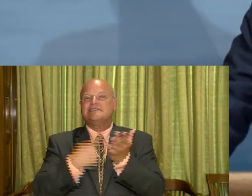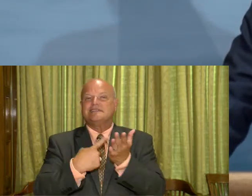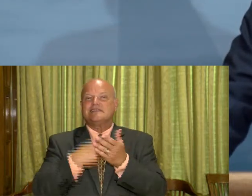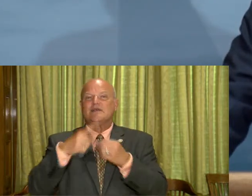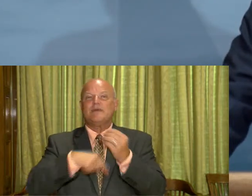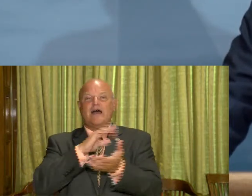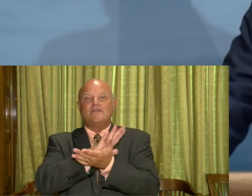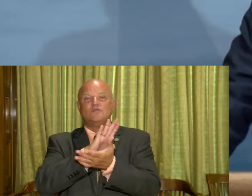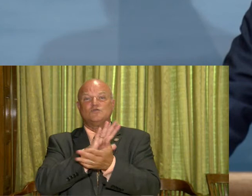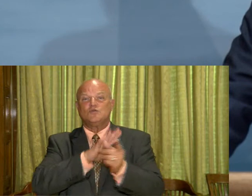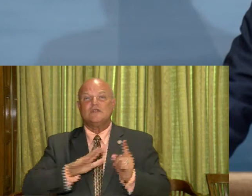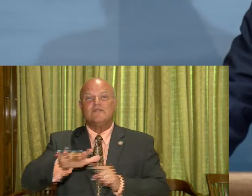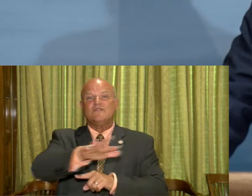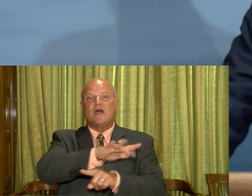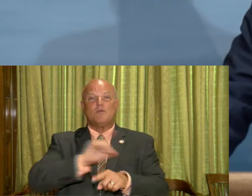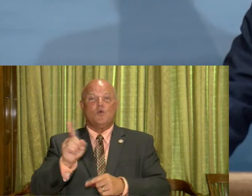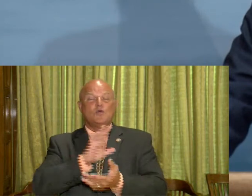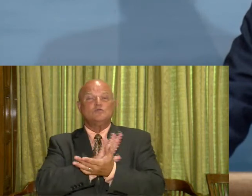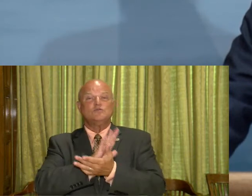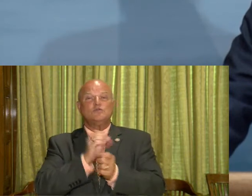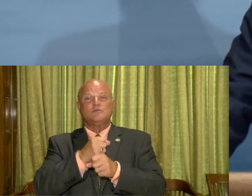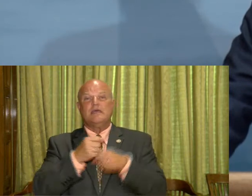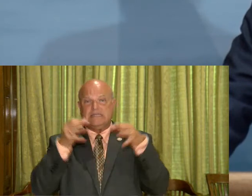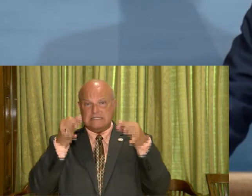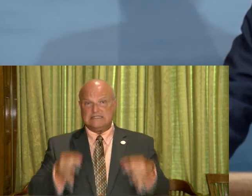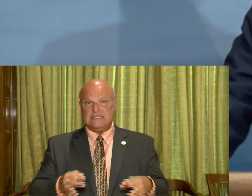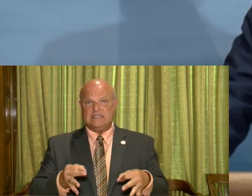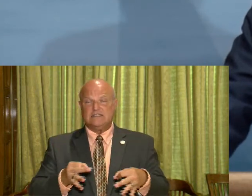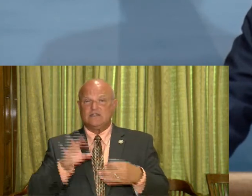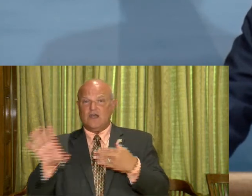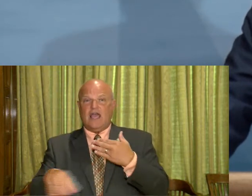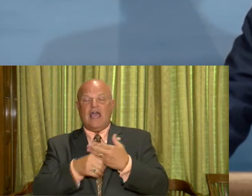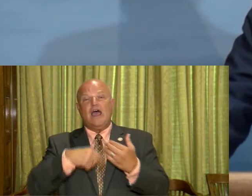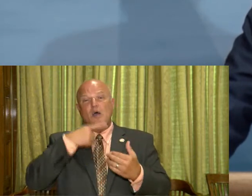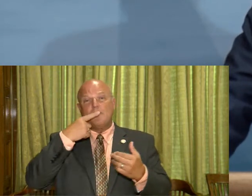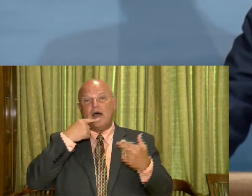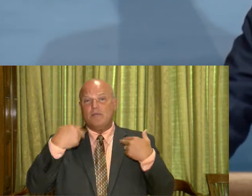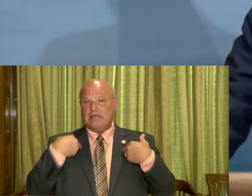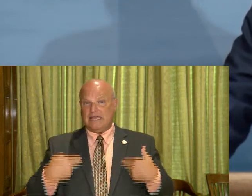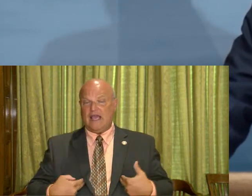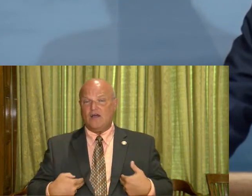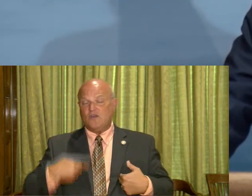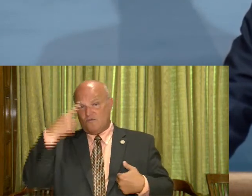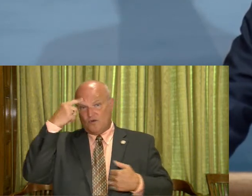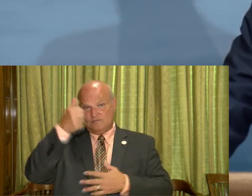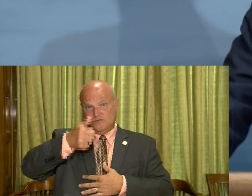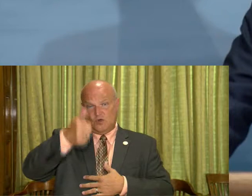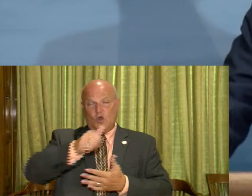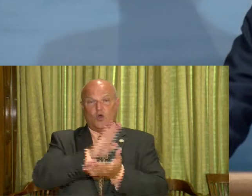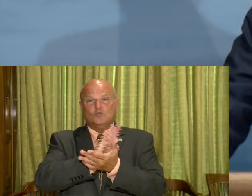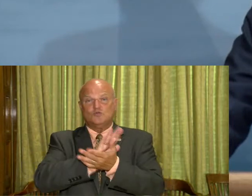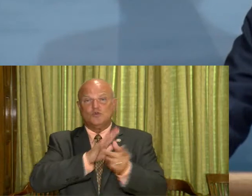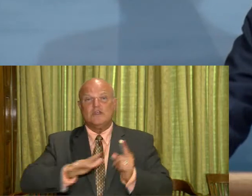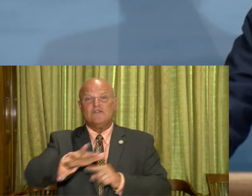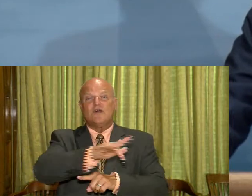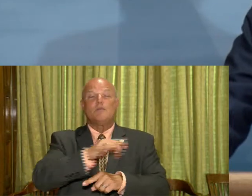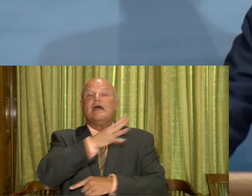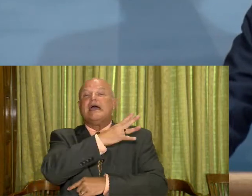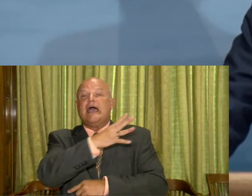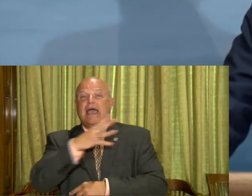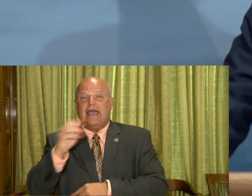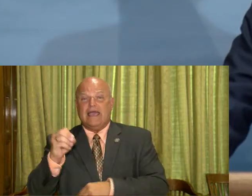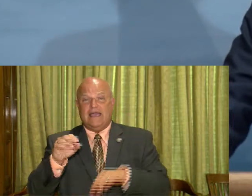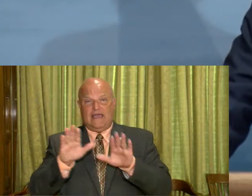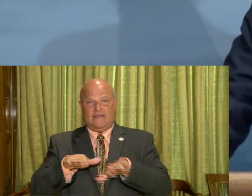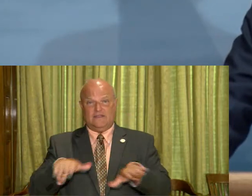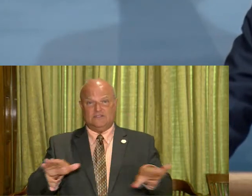about the school environment where schools can make decisions to add to the public health for their own school environment and for the children